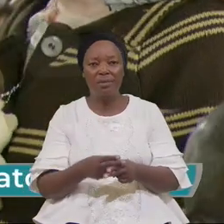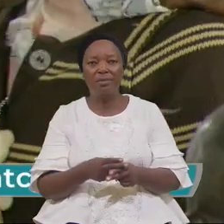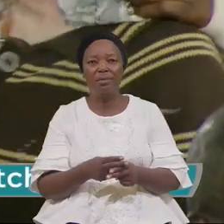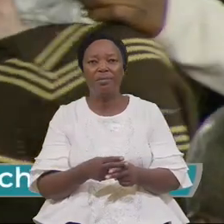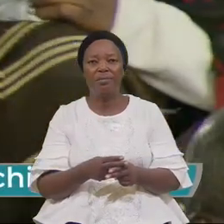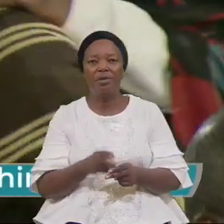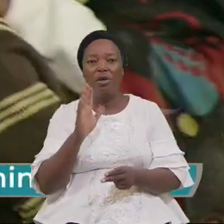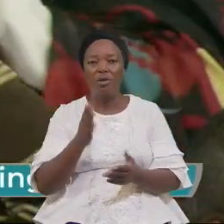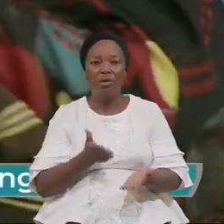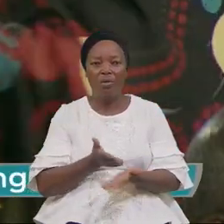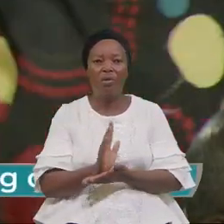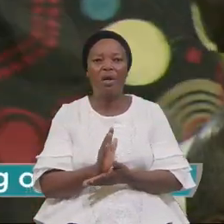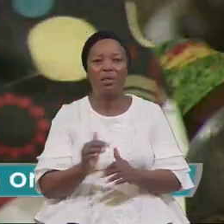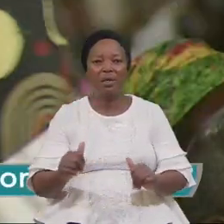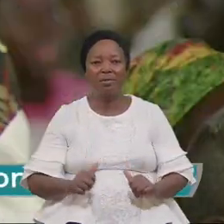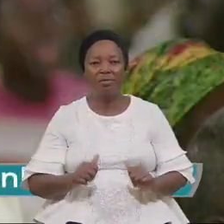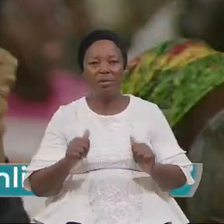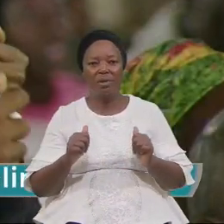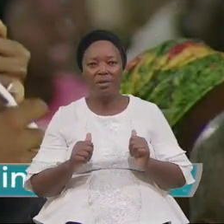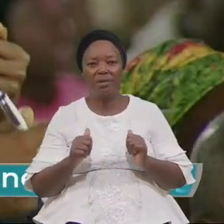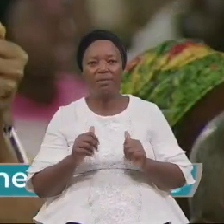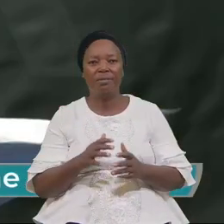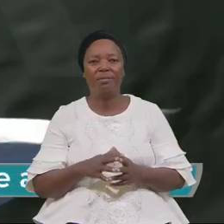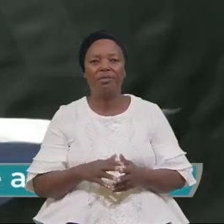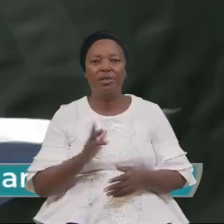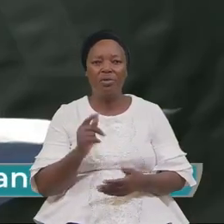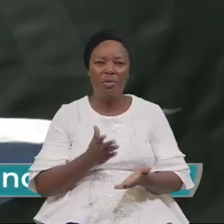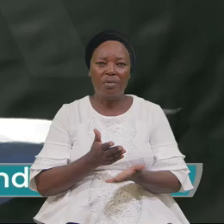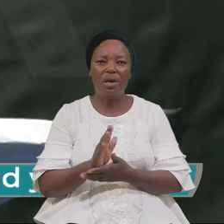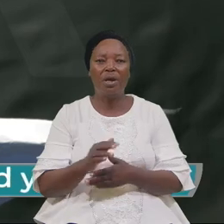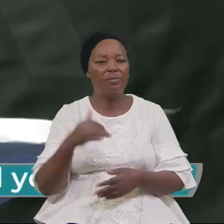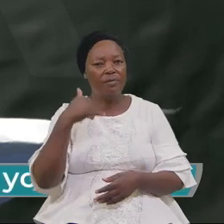your correct address, your correct phone number.